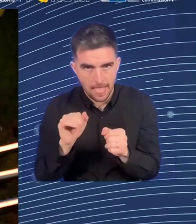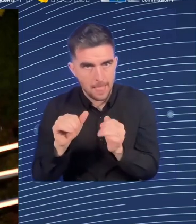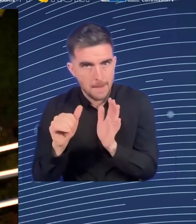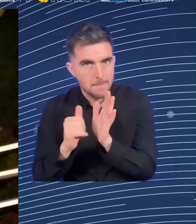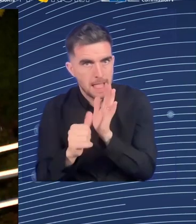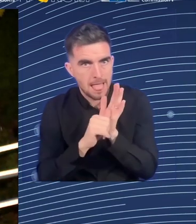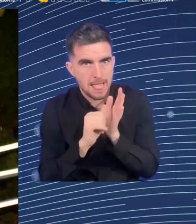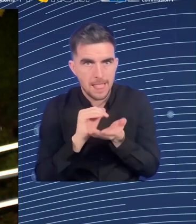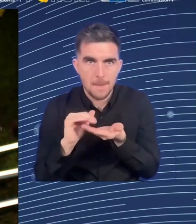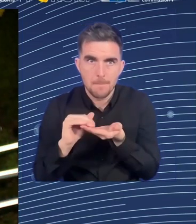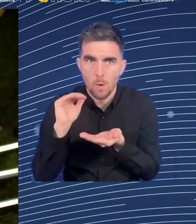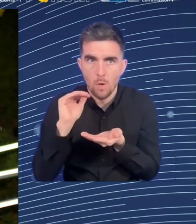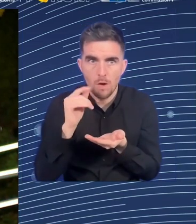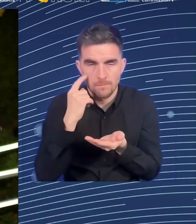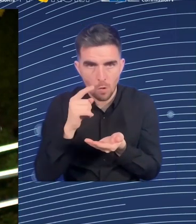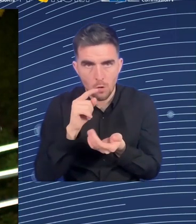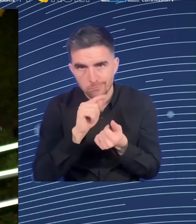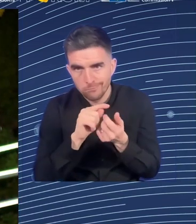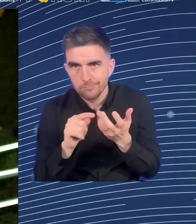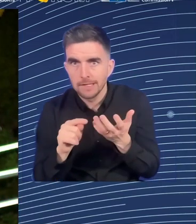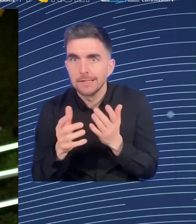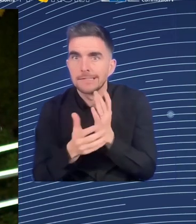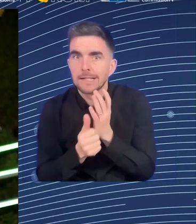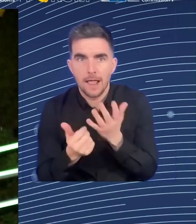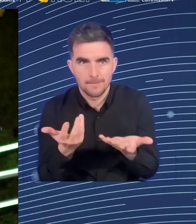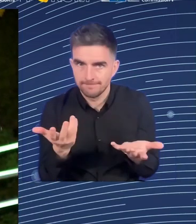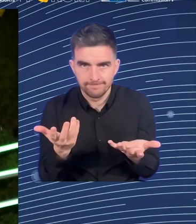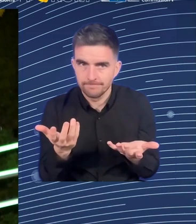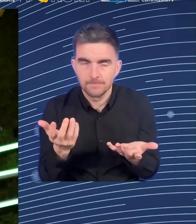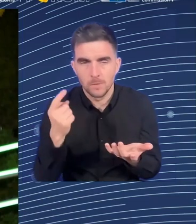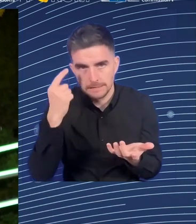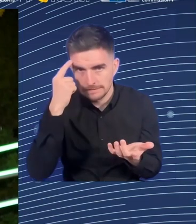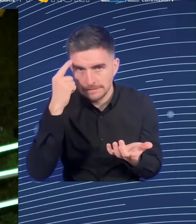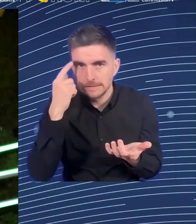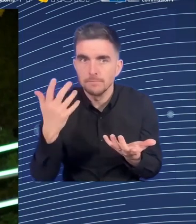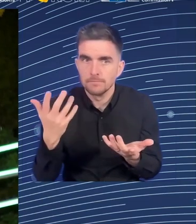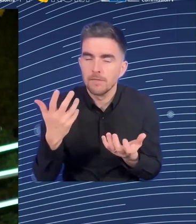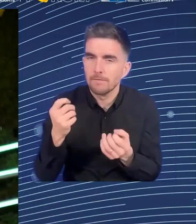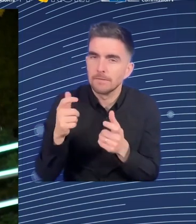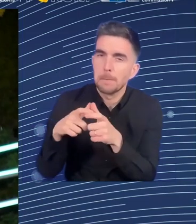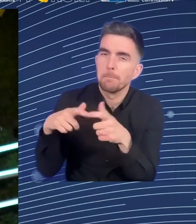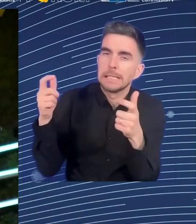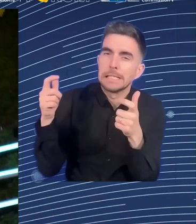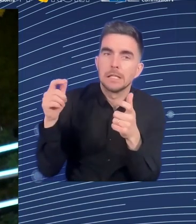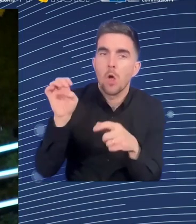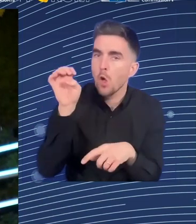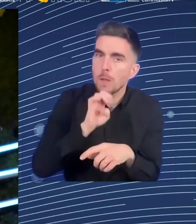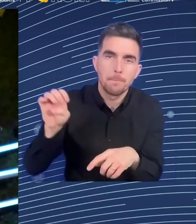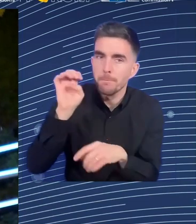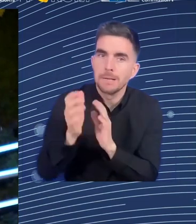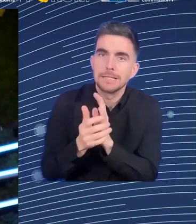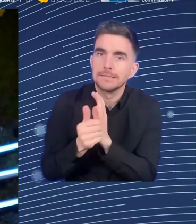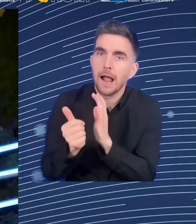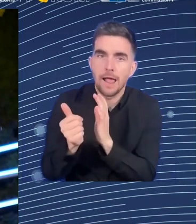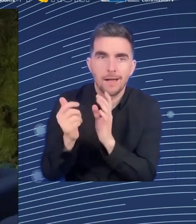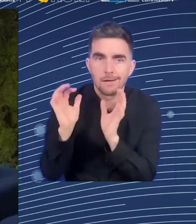Skills events, one highly ranked official from a big tech company said that they're happy to pay their cleaners, their makeup